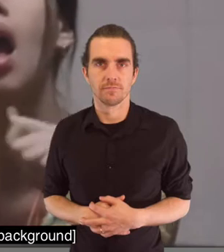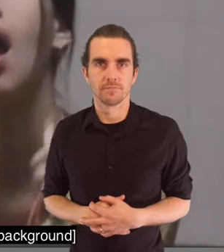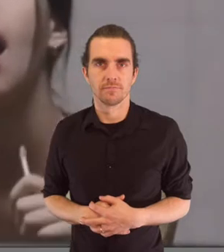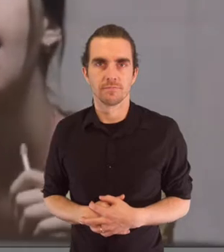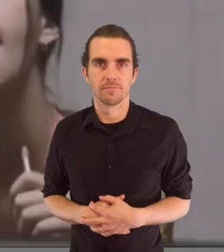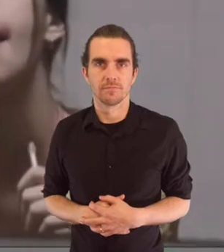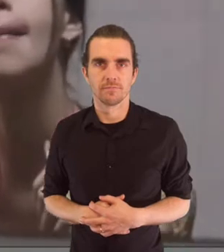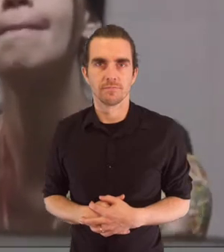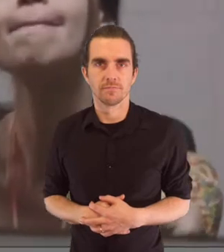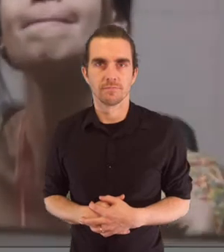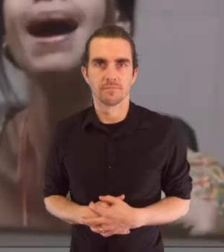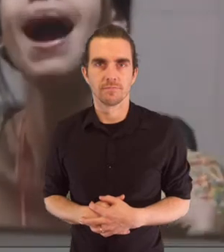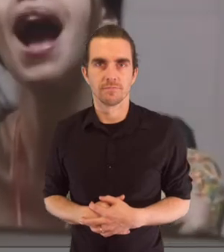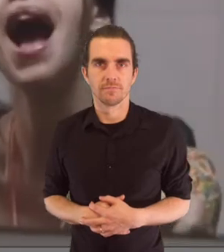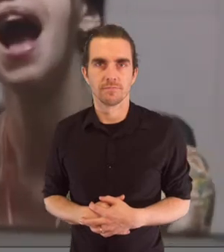Difficult script.